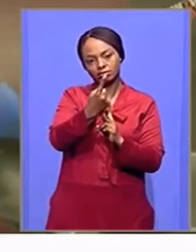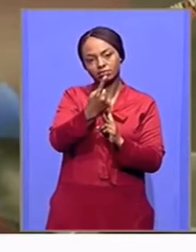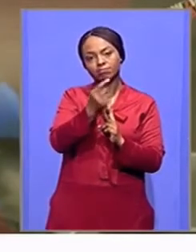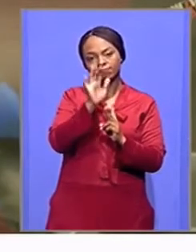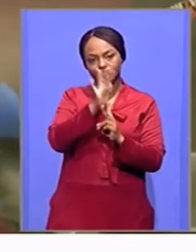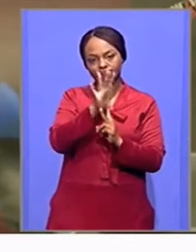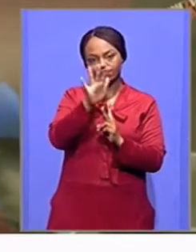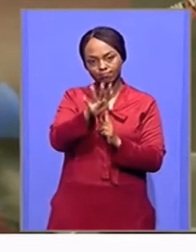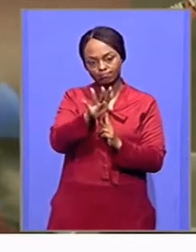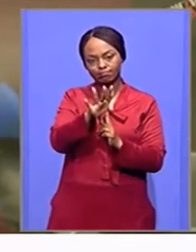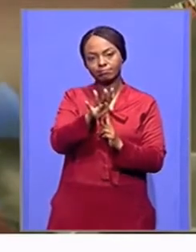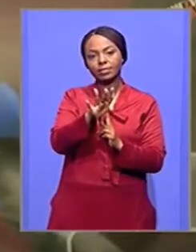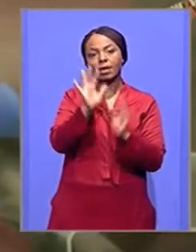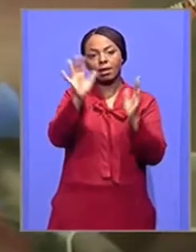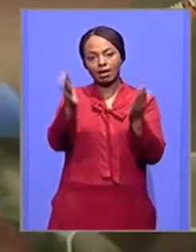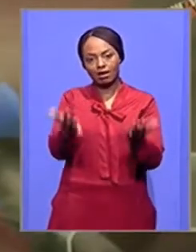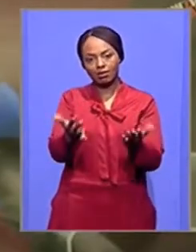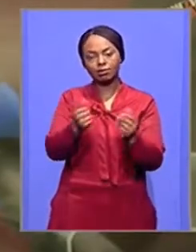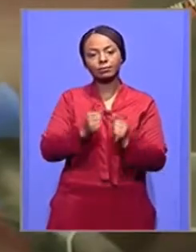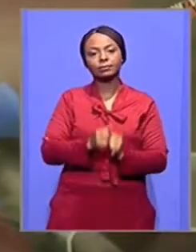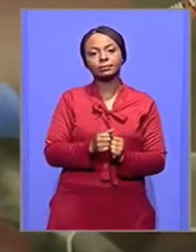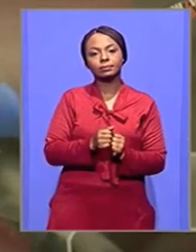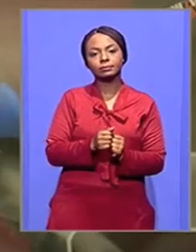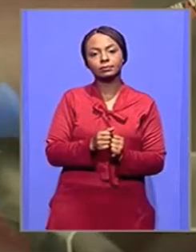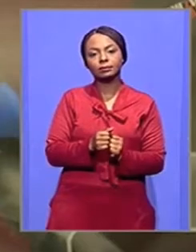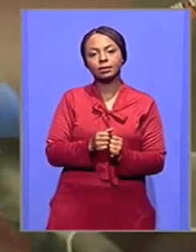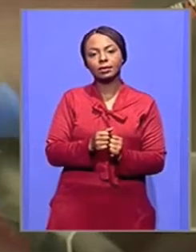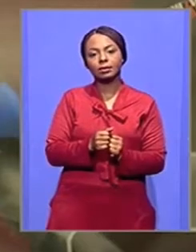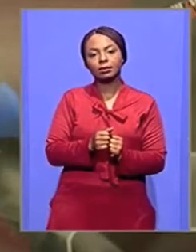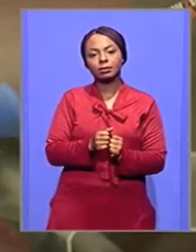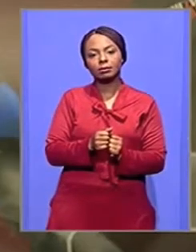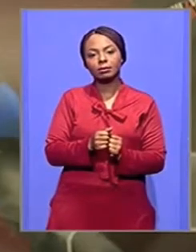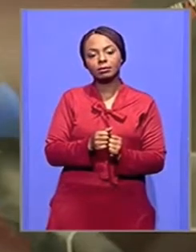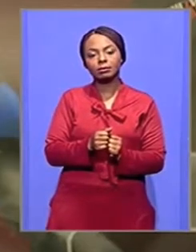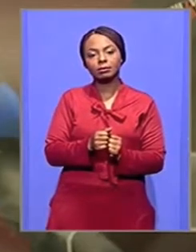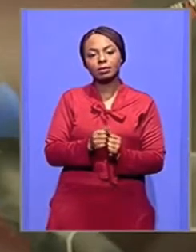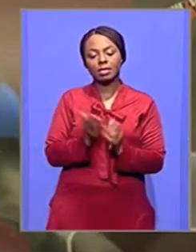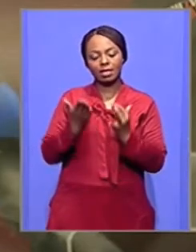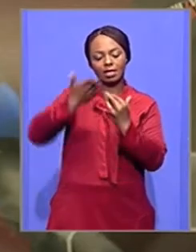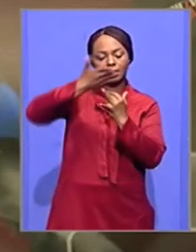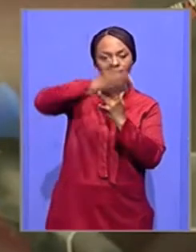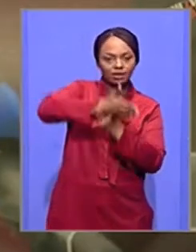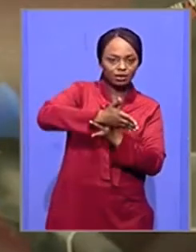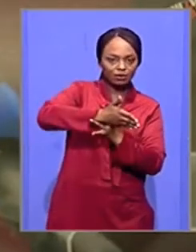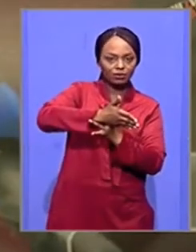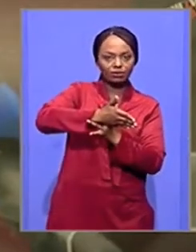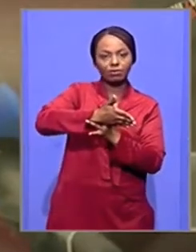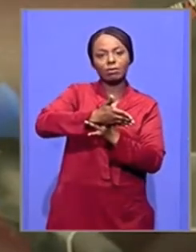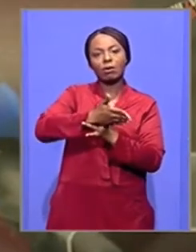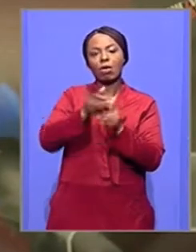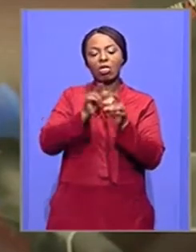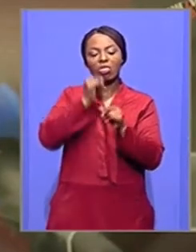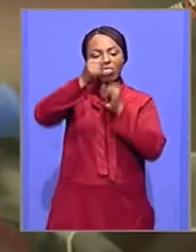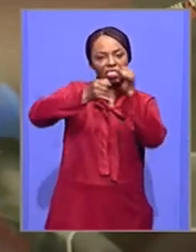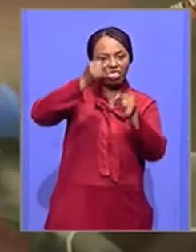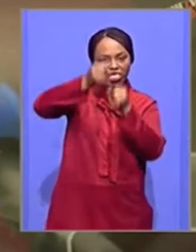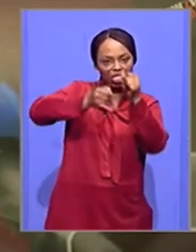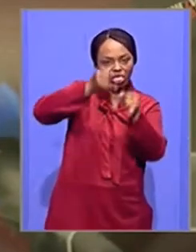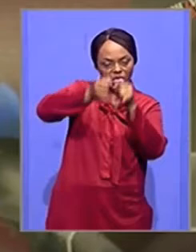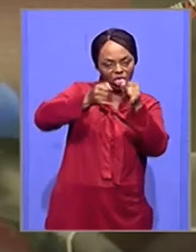on the following conditions. Number 1, not to interfere, influence or intimidate any of